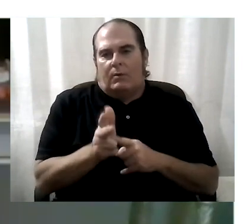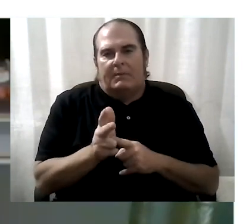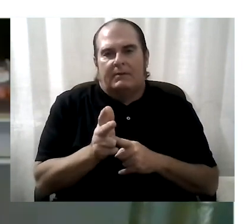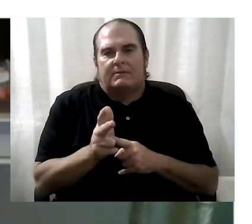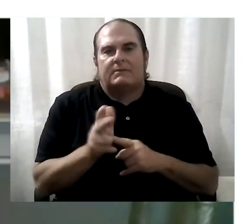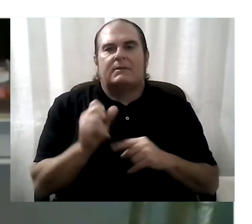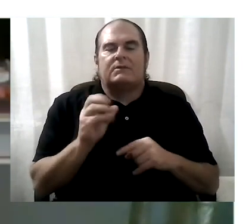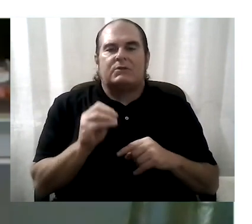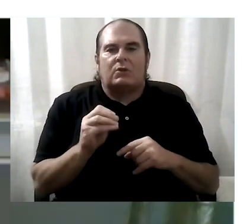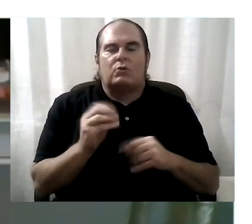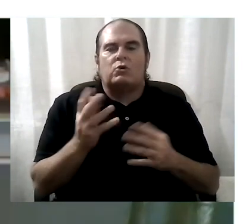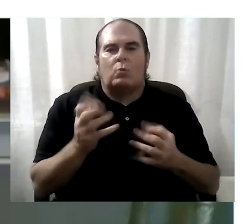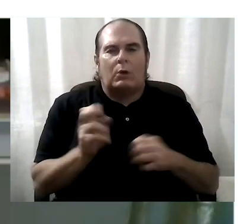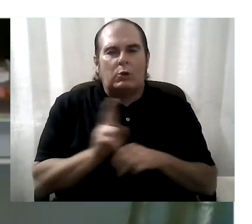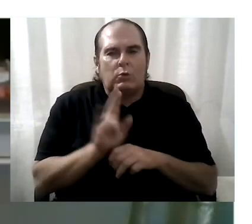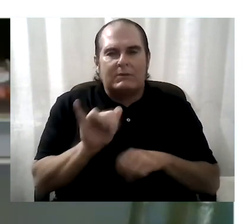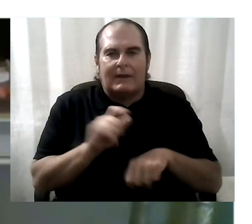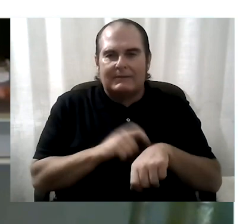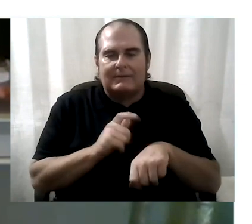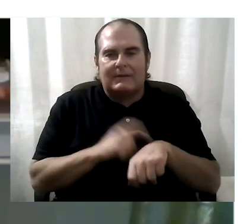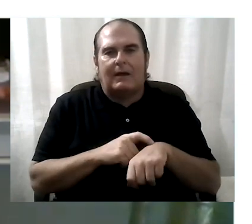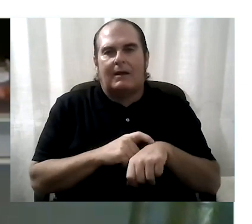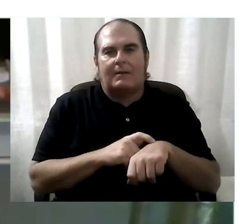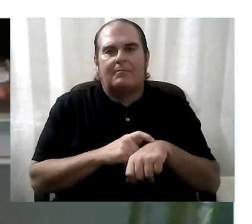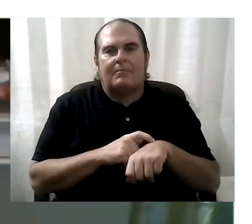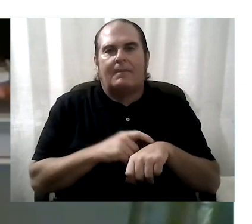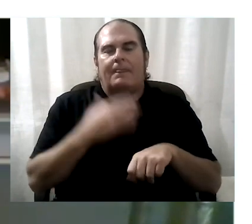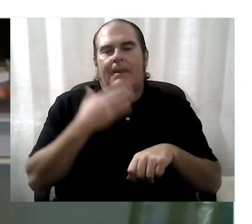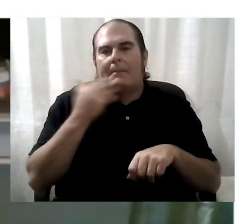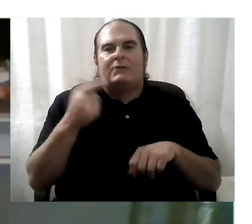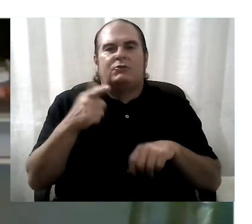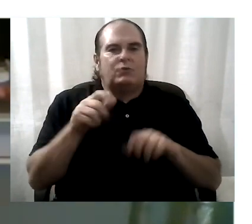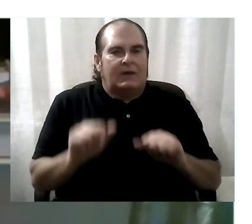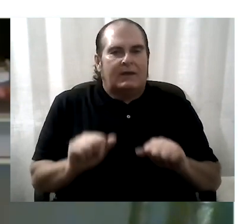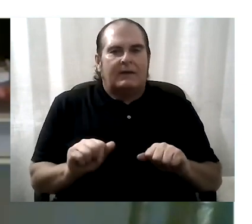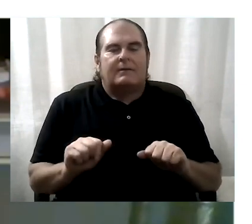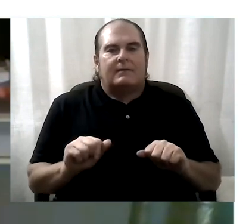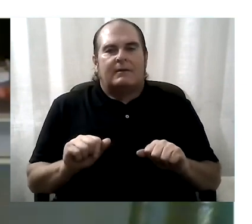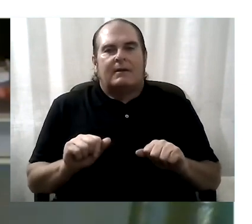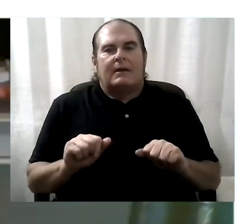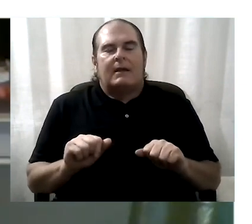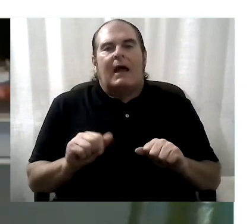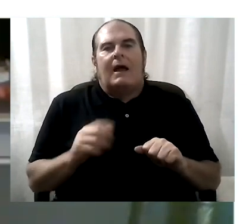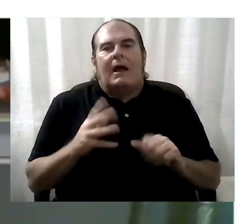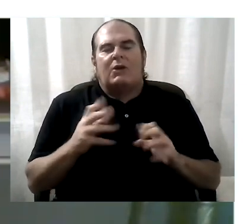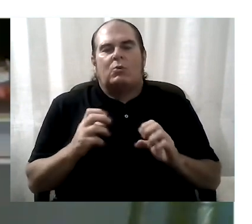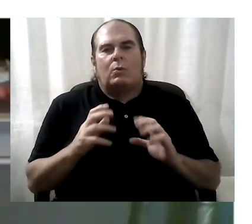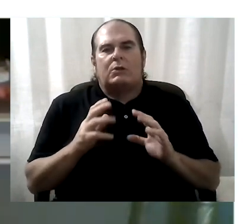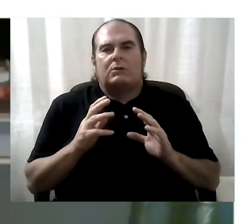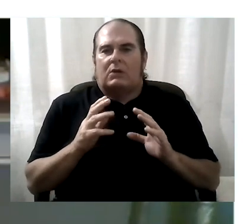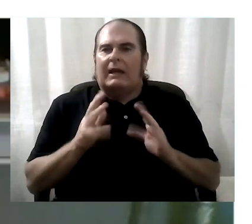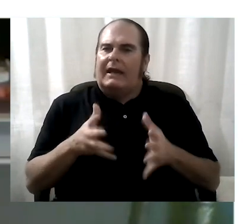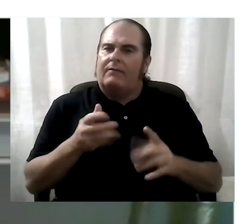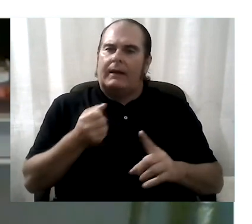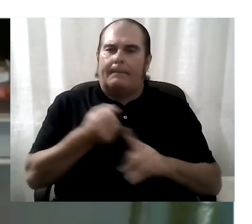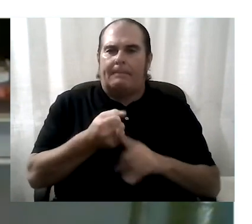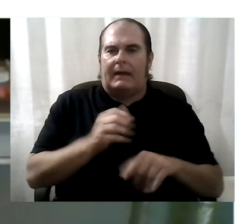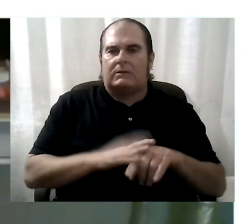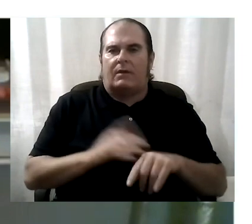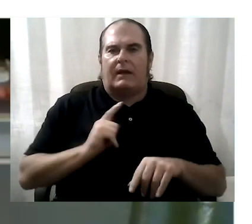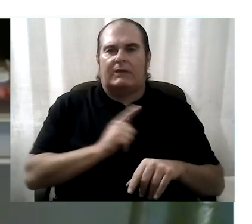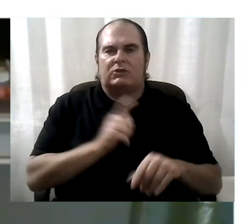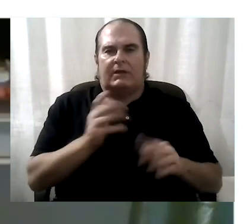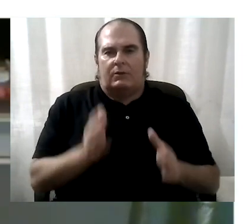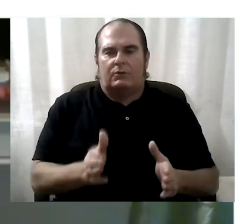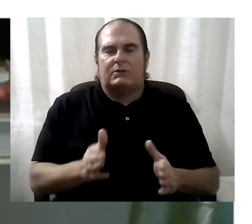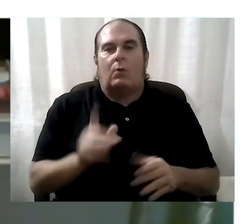And so you want to use that time as well as you can, and you want to leave an impact. And I have